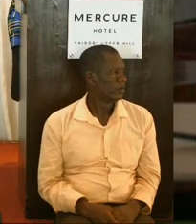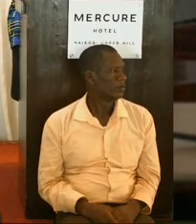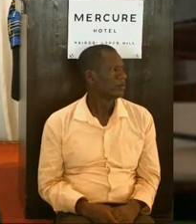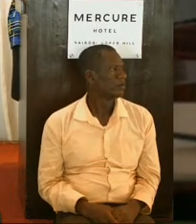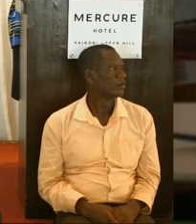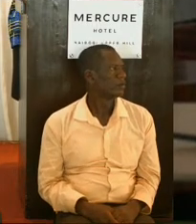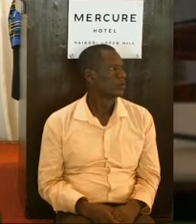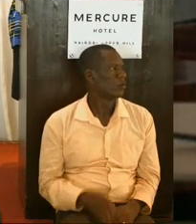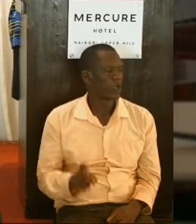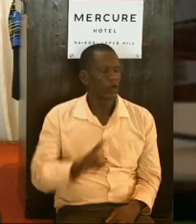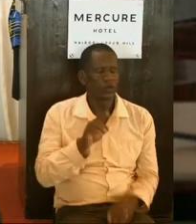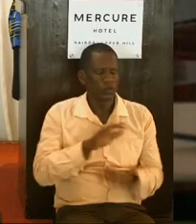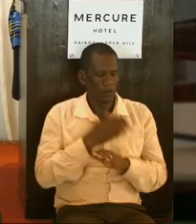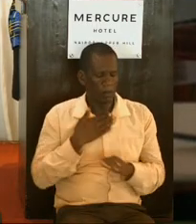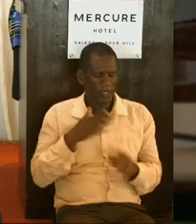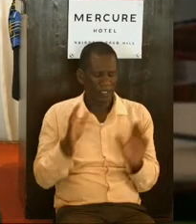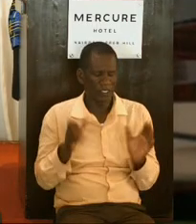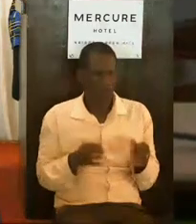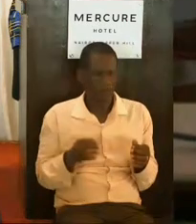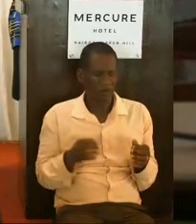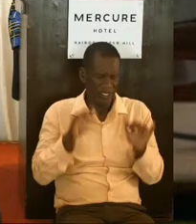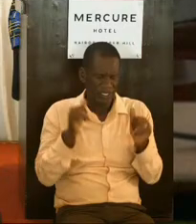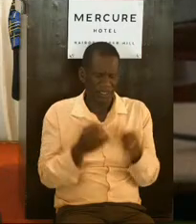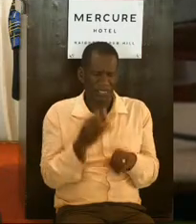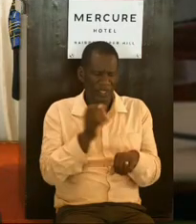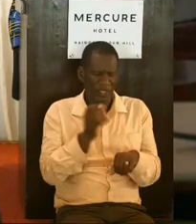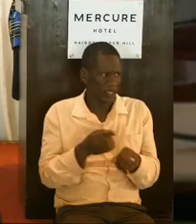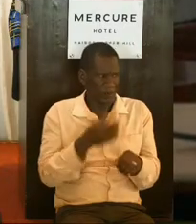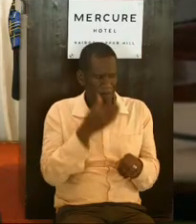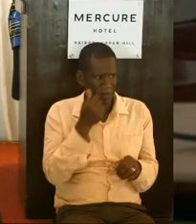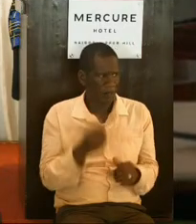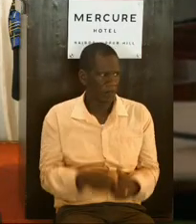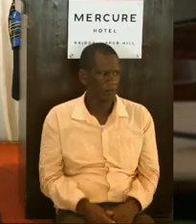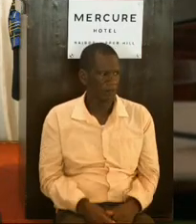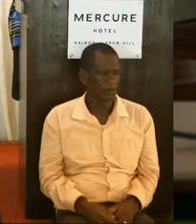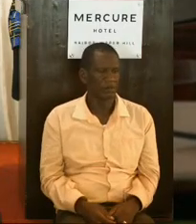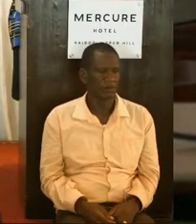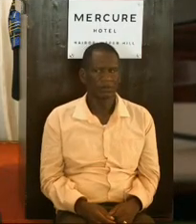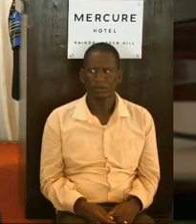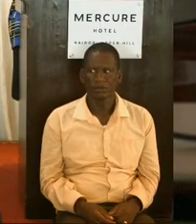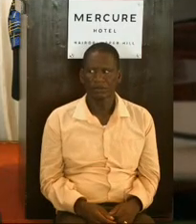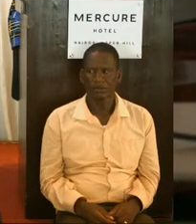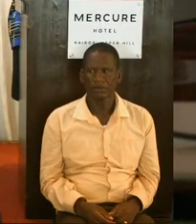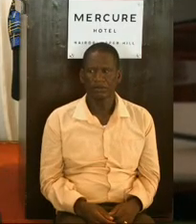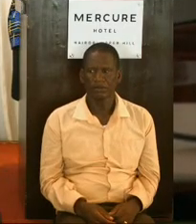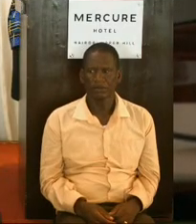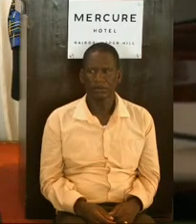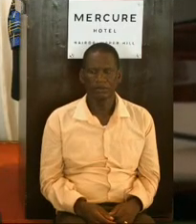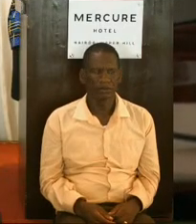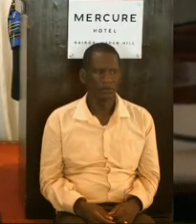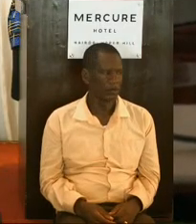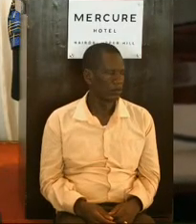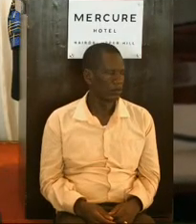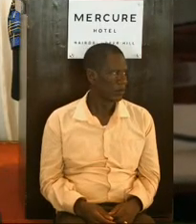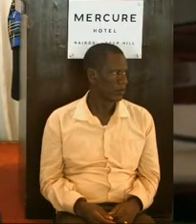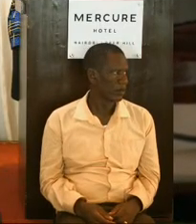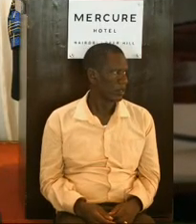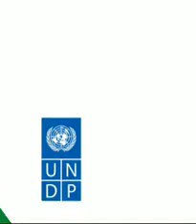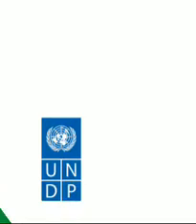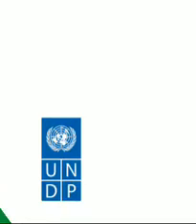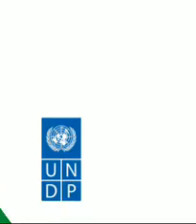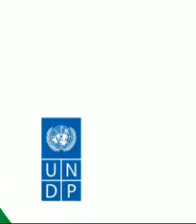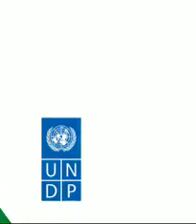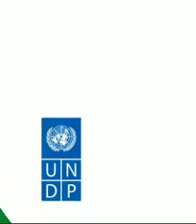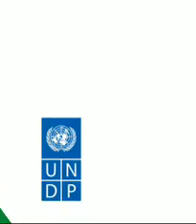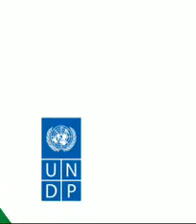just one question please if you can keep it to 30 seconds well and good thank you I